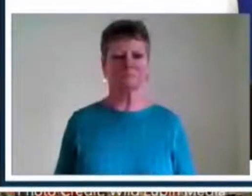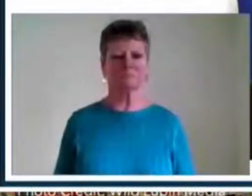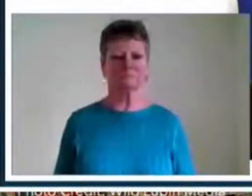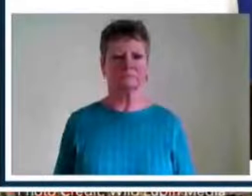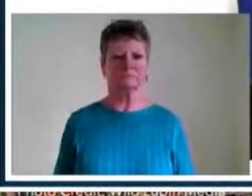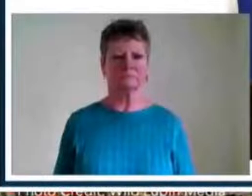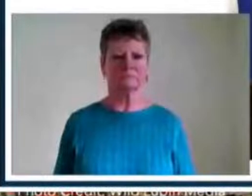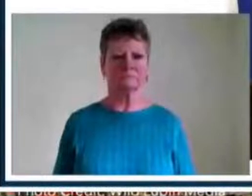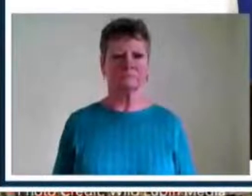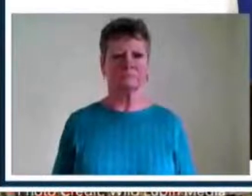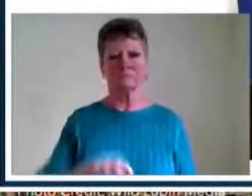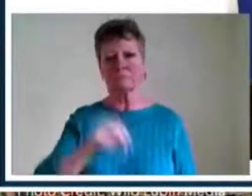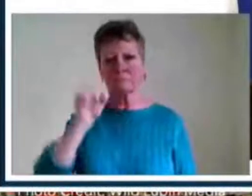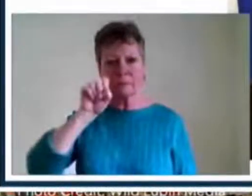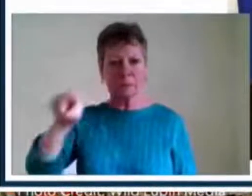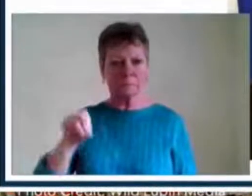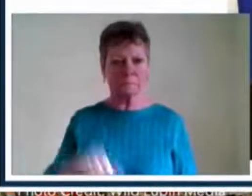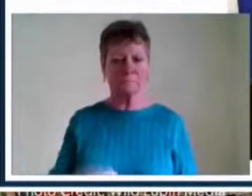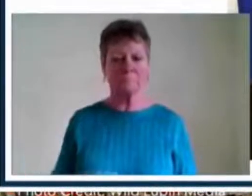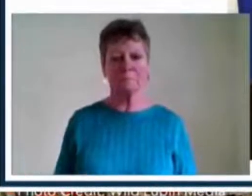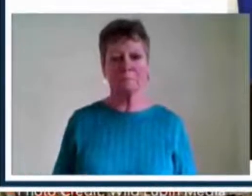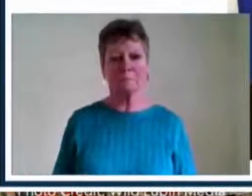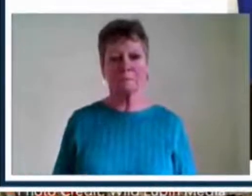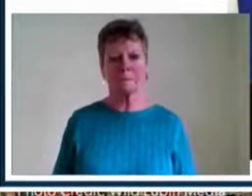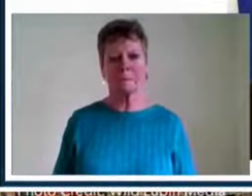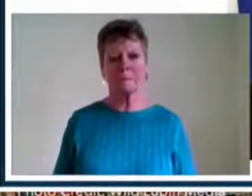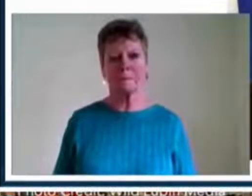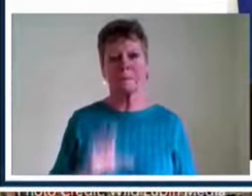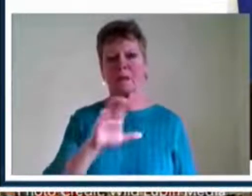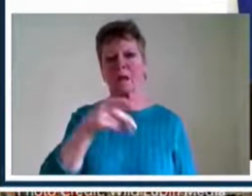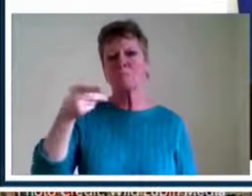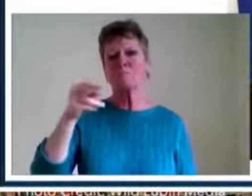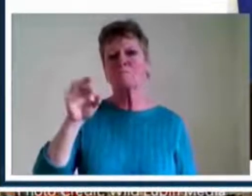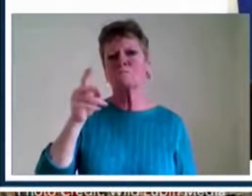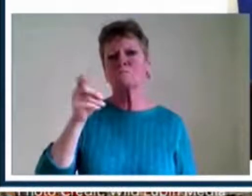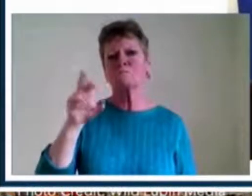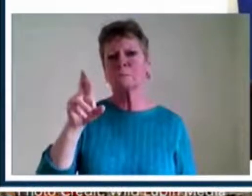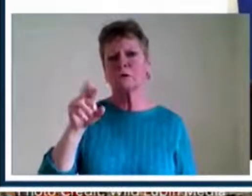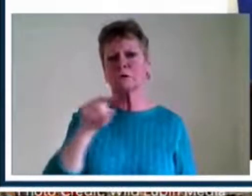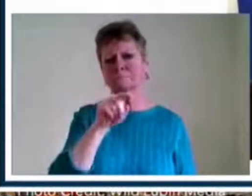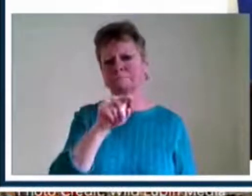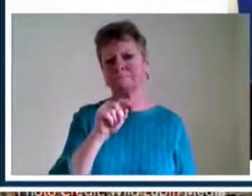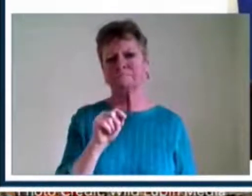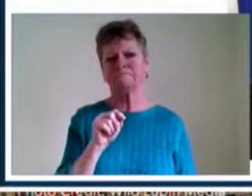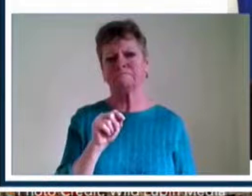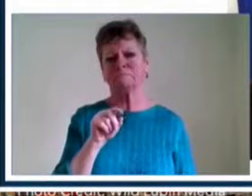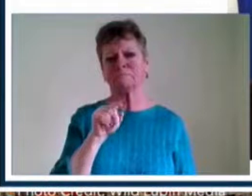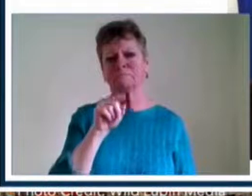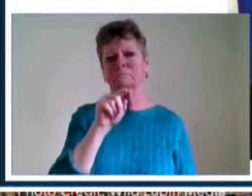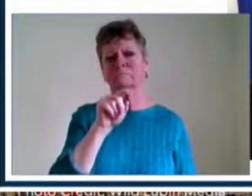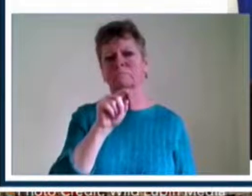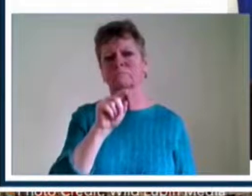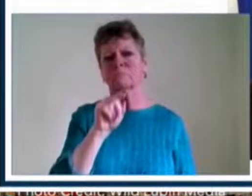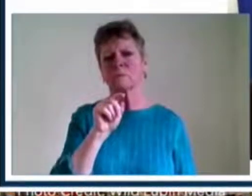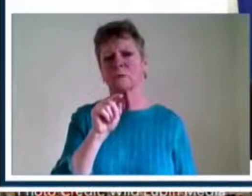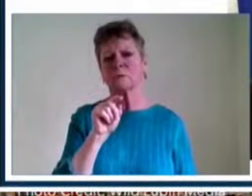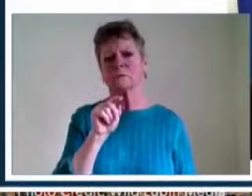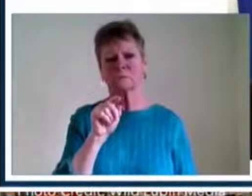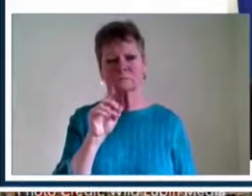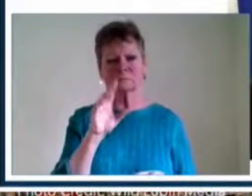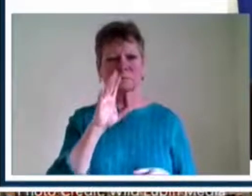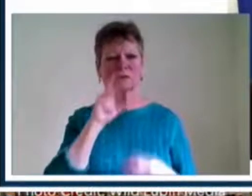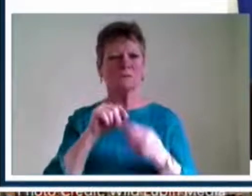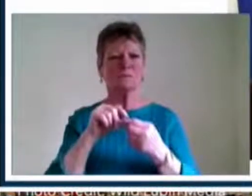Keith. Yeah, one for the Premier. Given your comments on your thoughts about protests